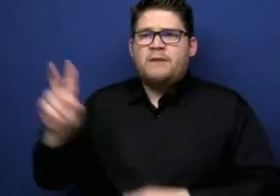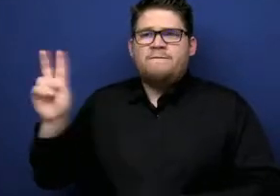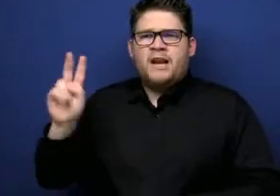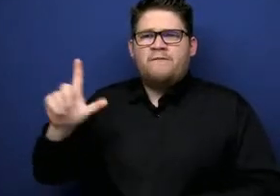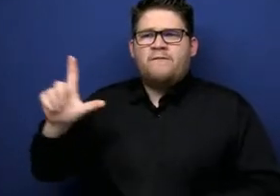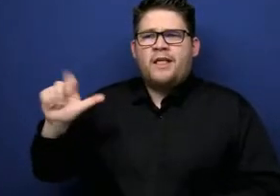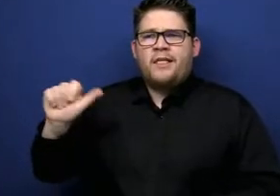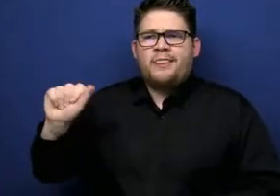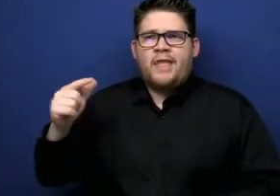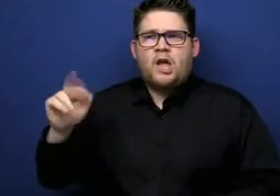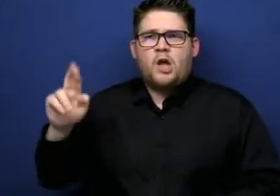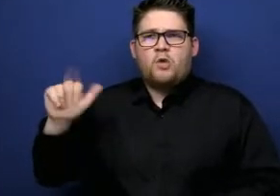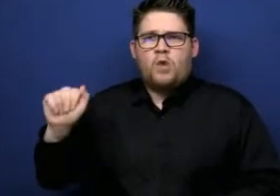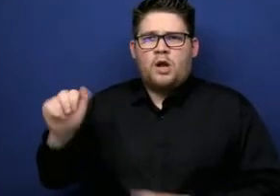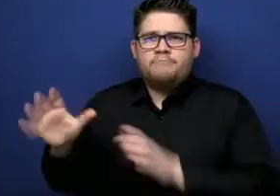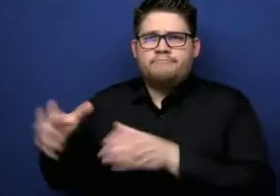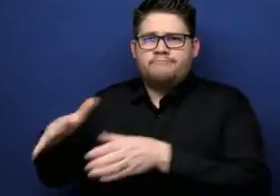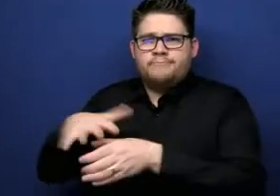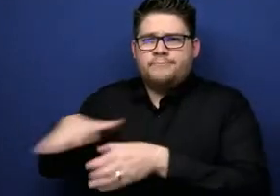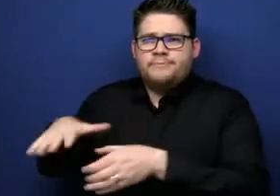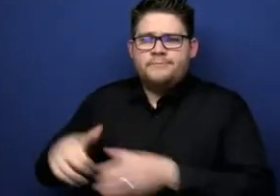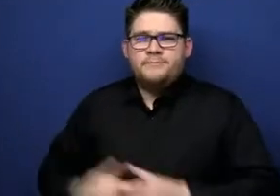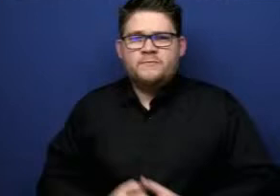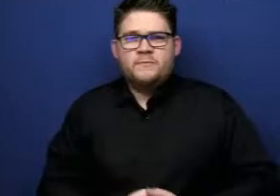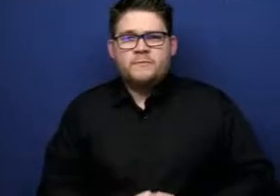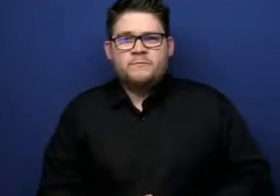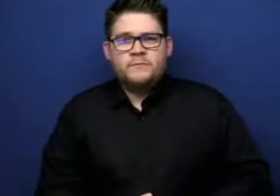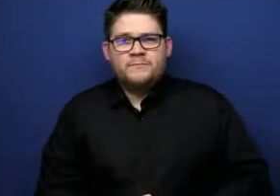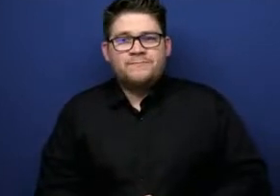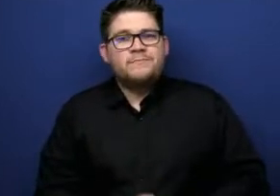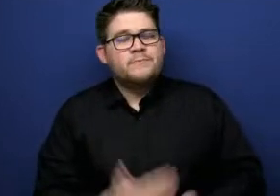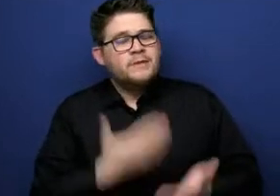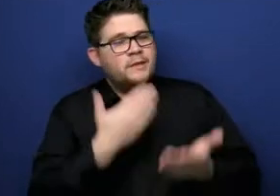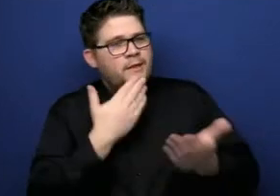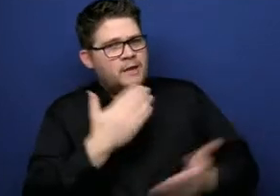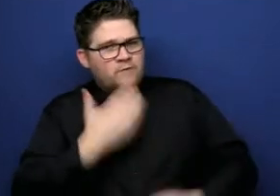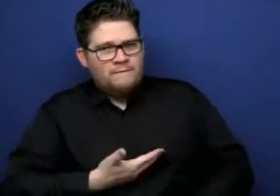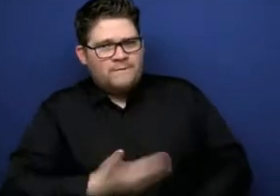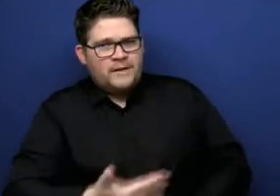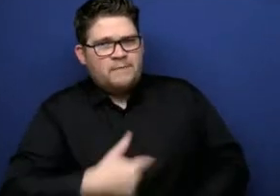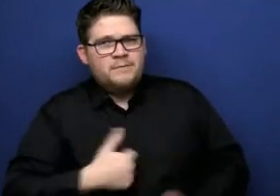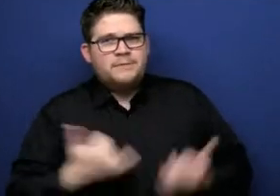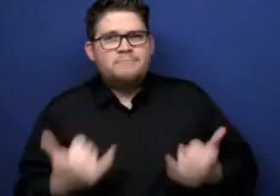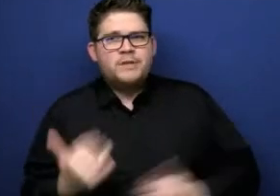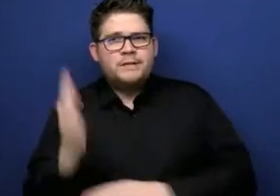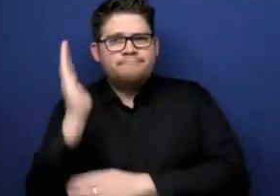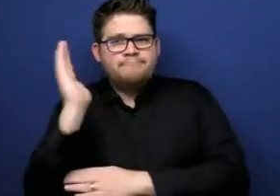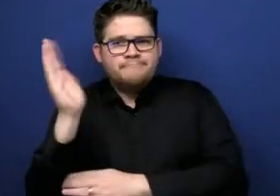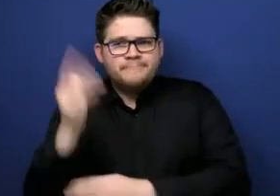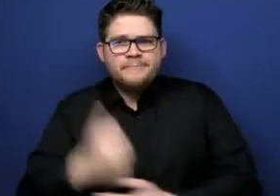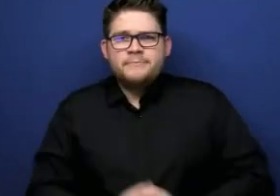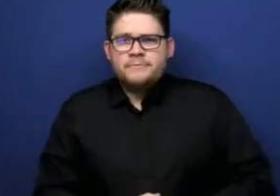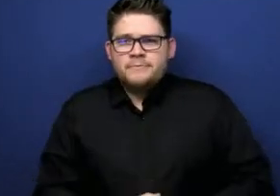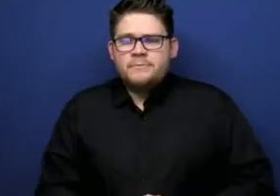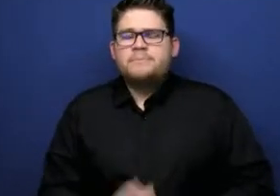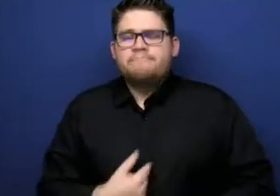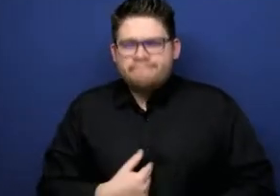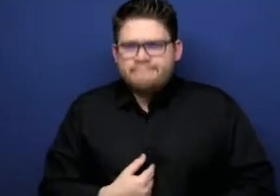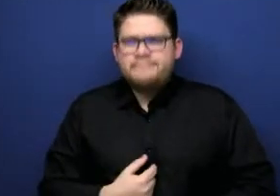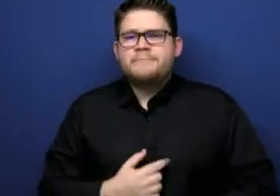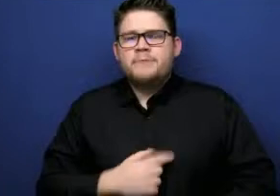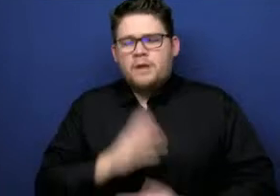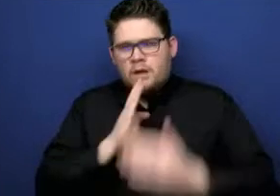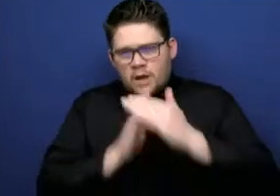Thank you for inviting me to speak on this solemn occasion. It is truly humbling to join with you today, even